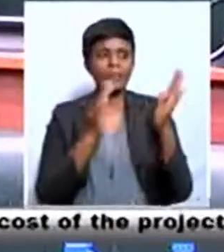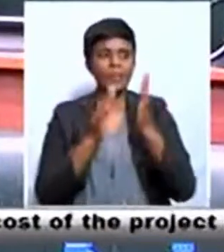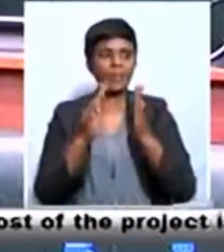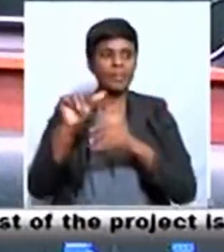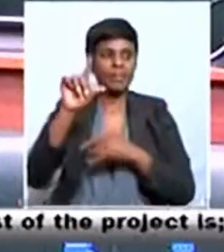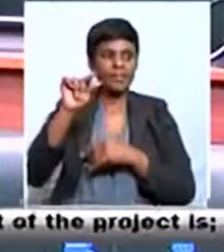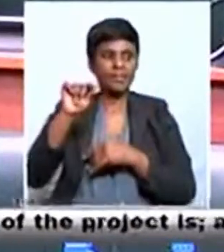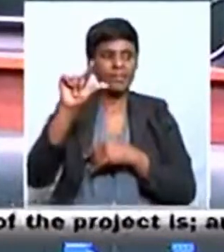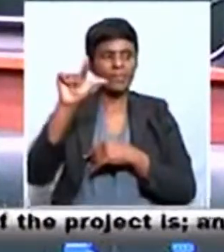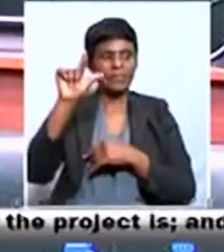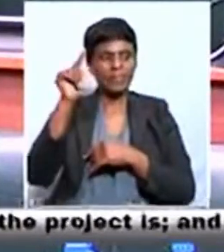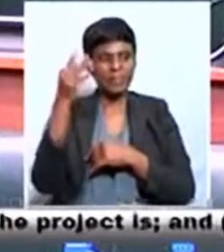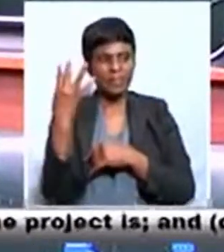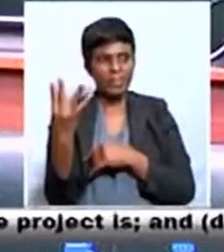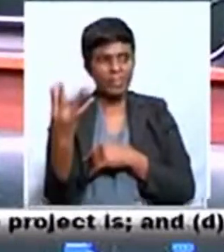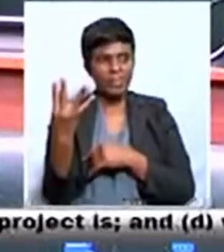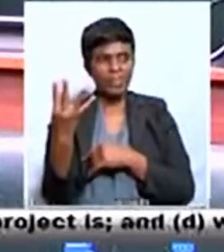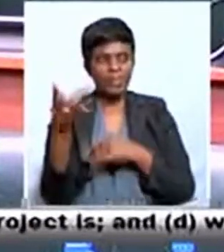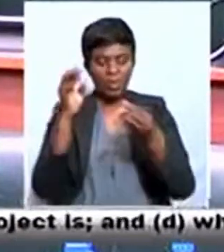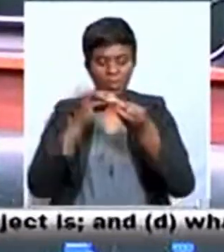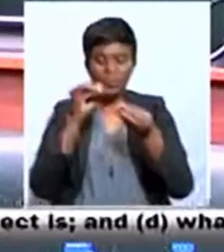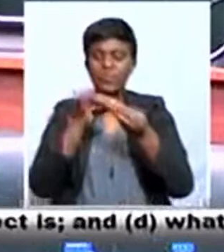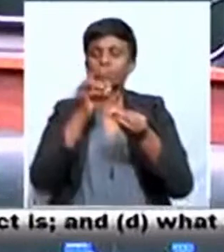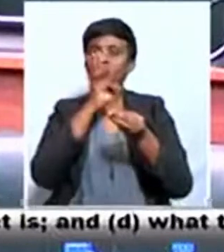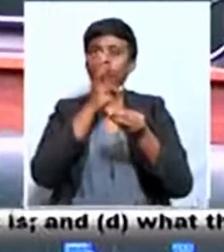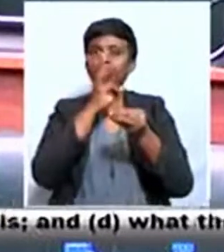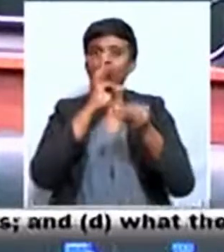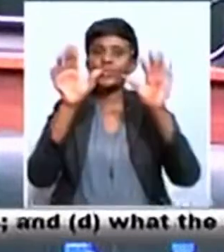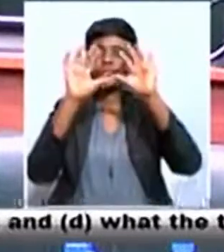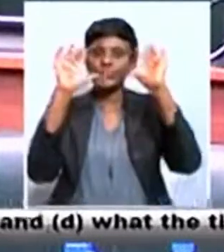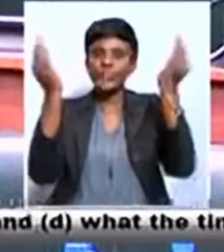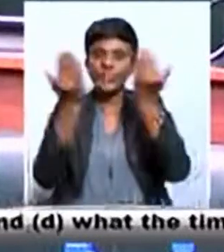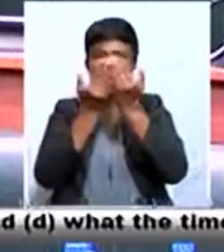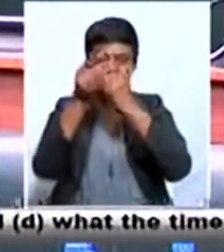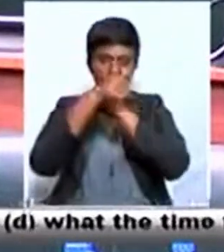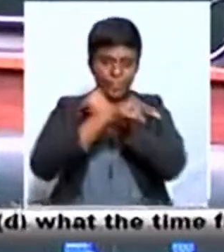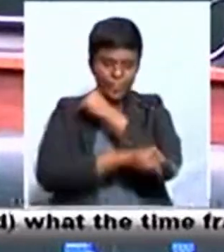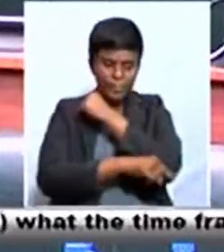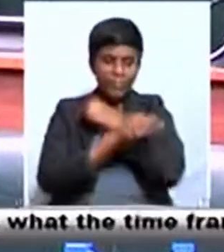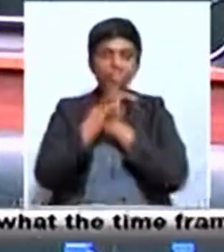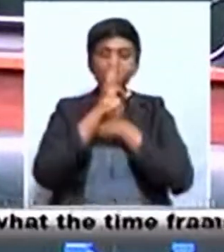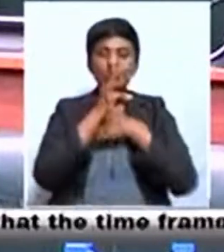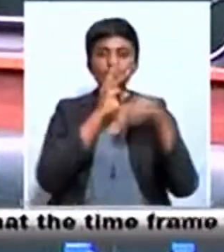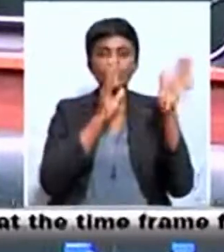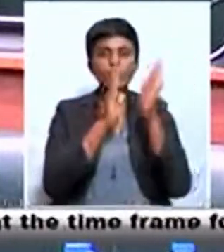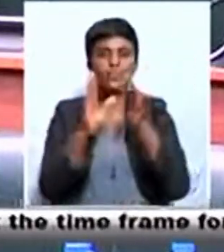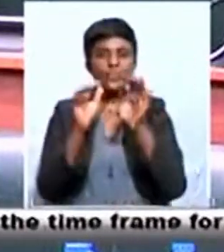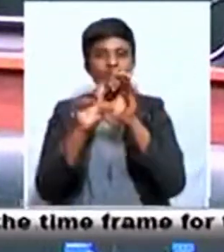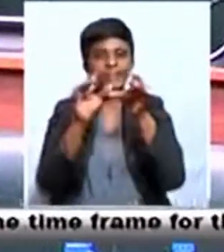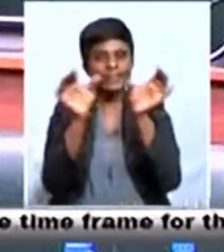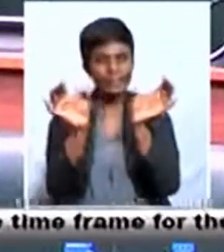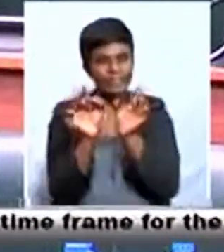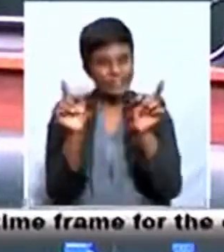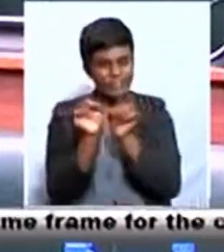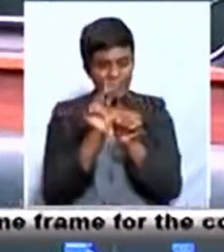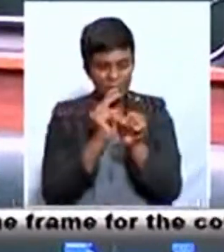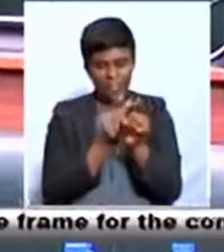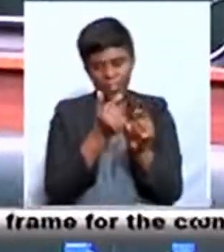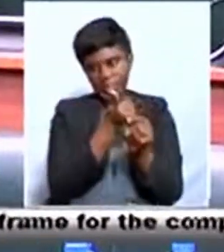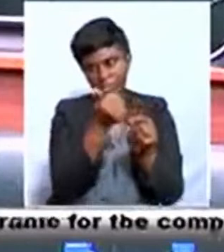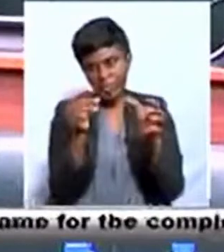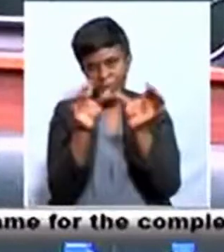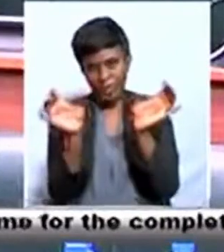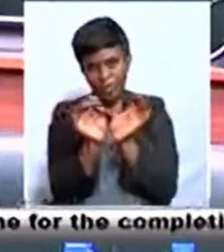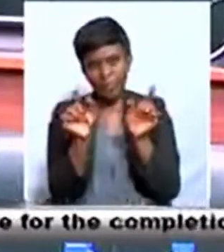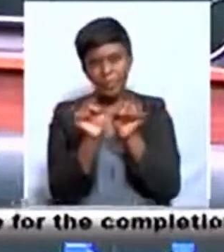2024, so we should be able to put more boreholes and more water interventions in the constituency, just like we are doing in other constituencies.